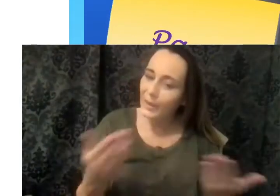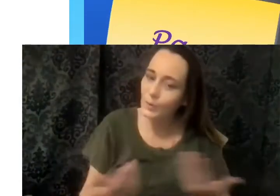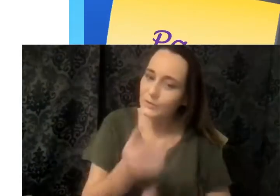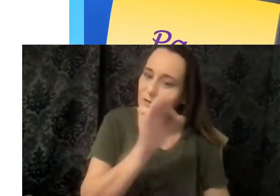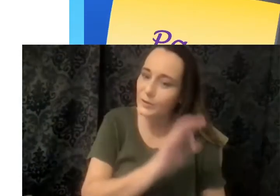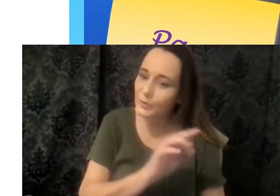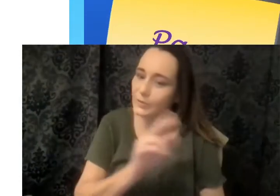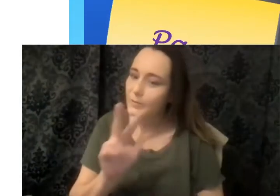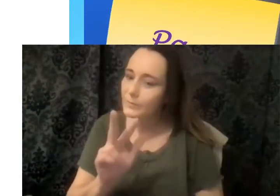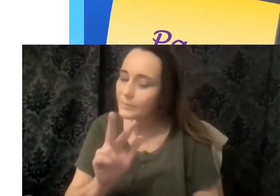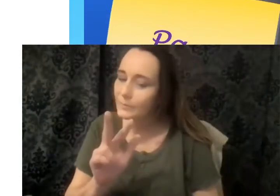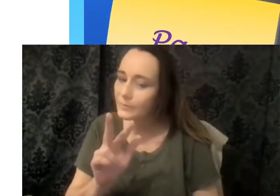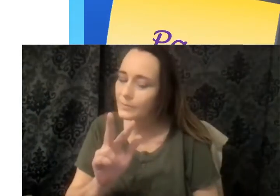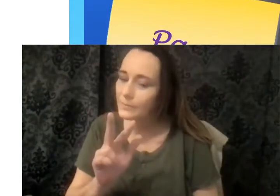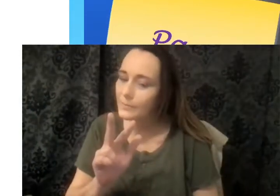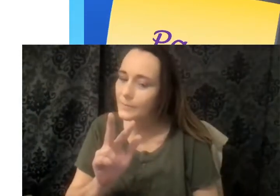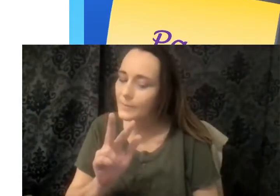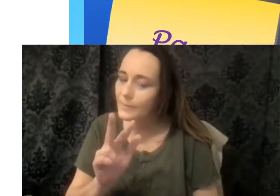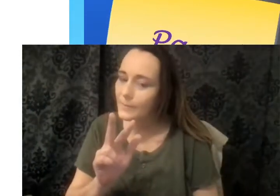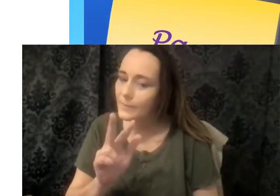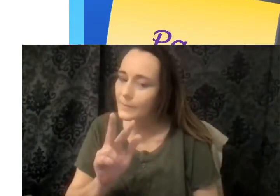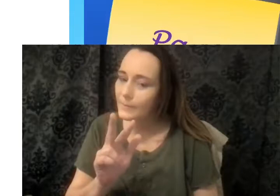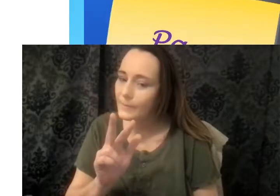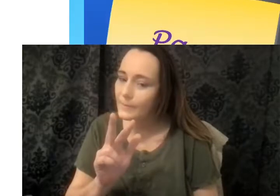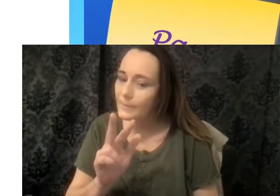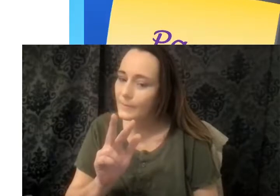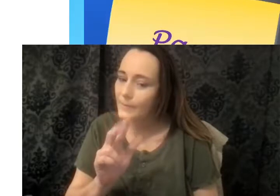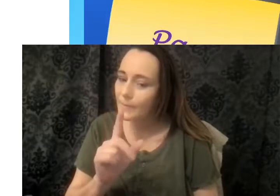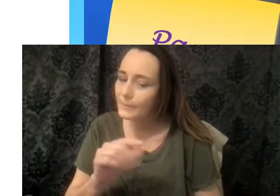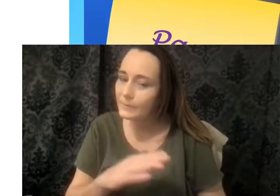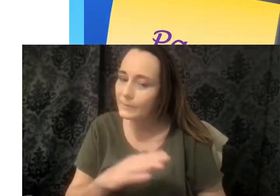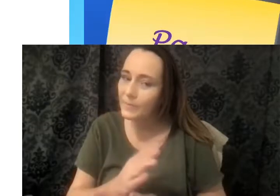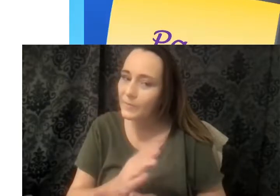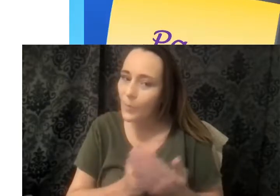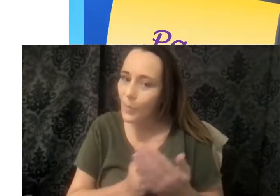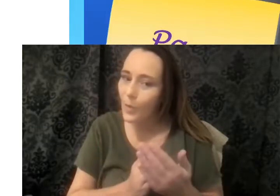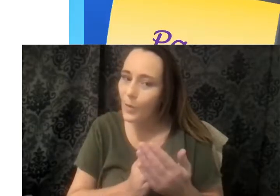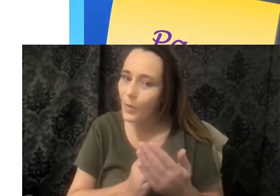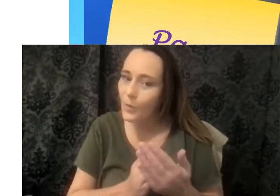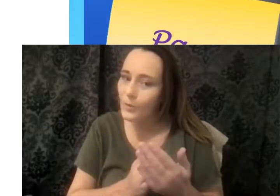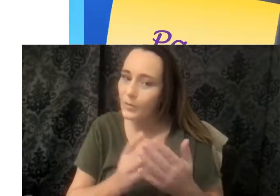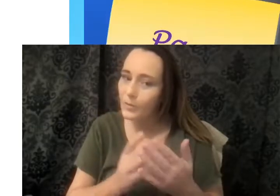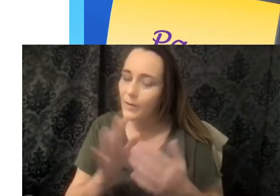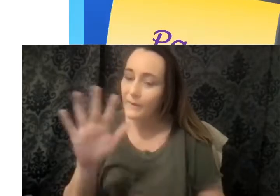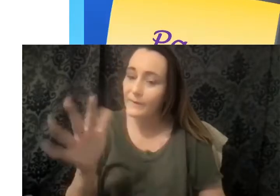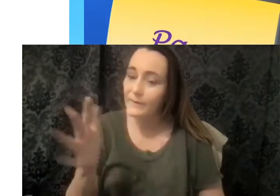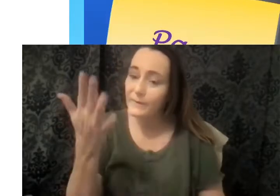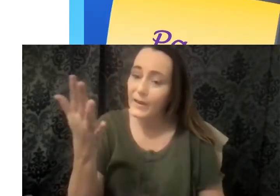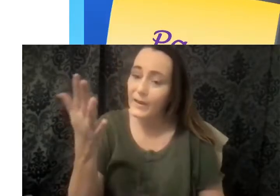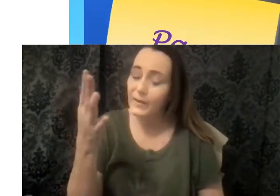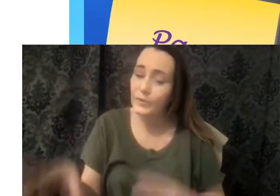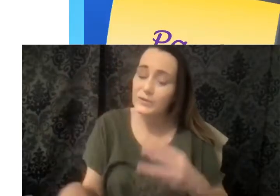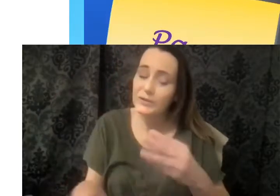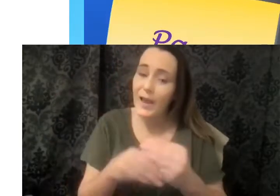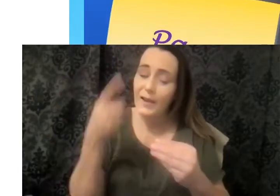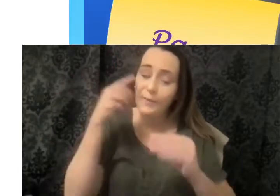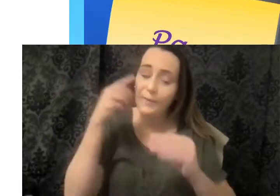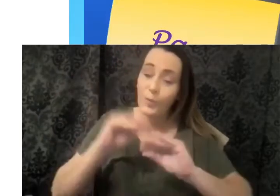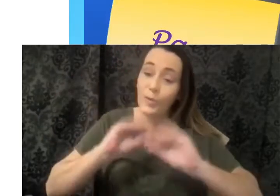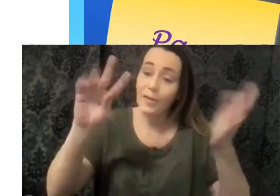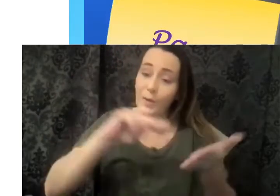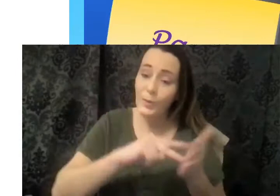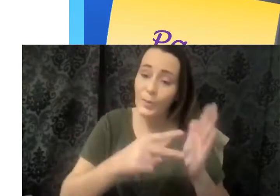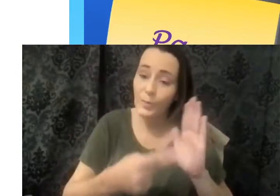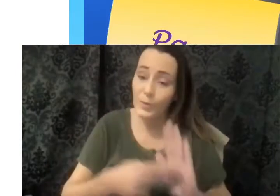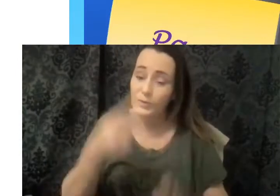was introduced to the groups, that this part of the FIP was put in for transparency purposes, because there has